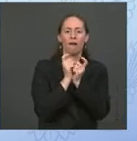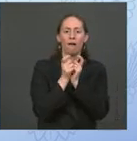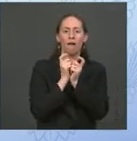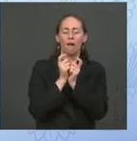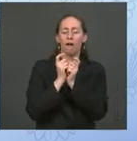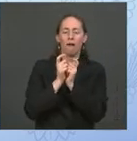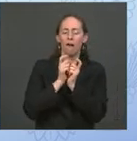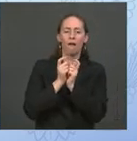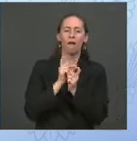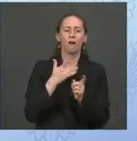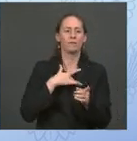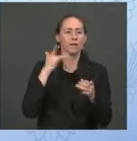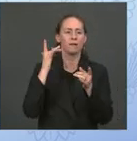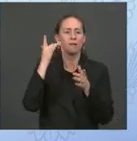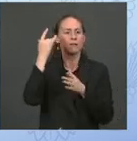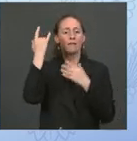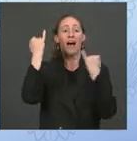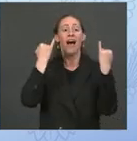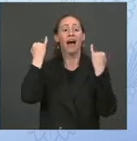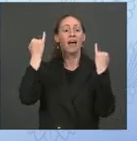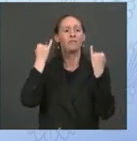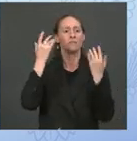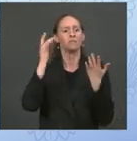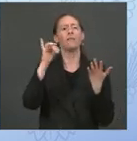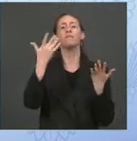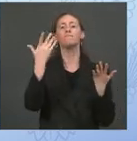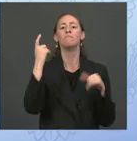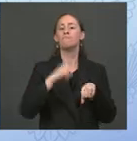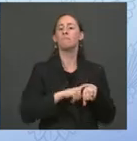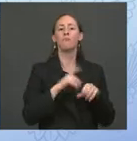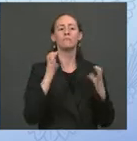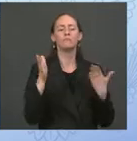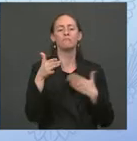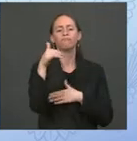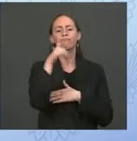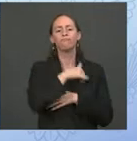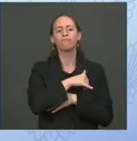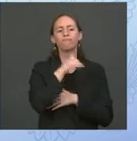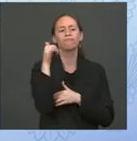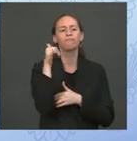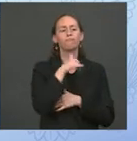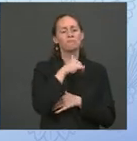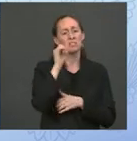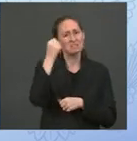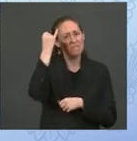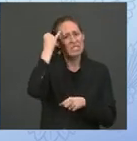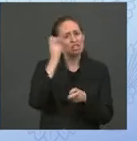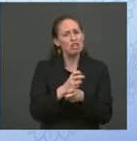reimagined what a classroom could be. It was difficult, wasn't it?